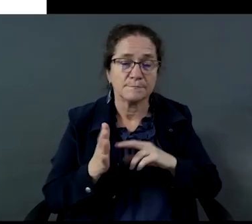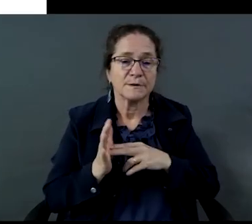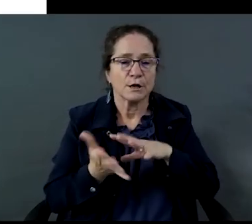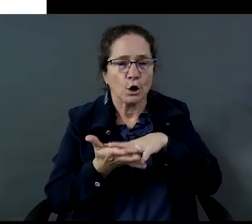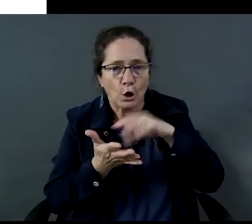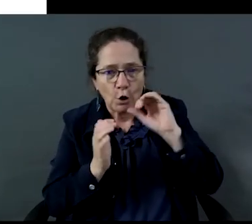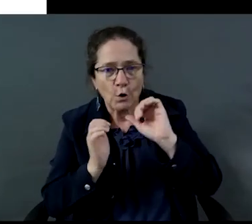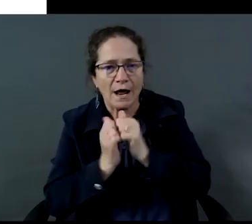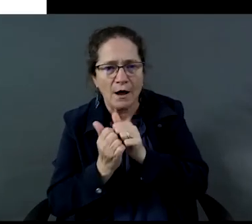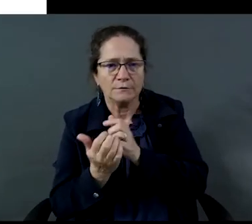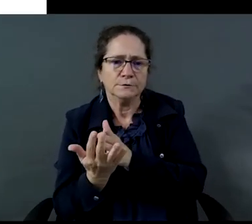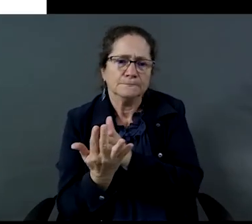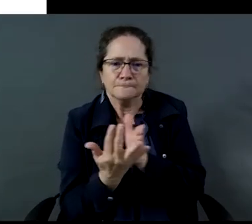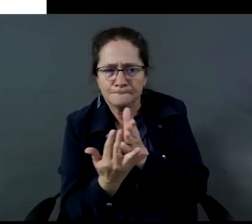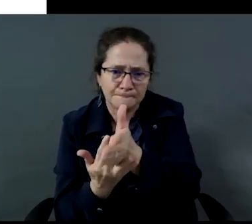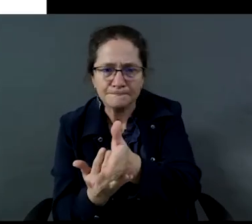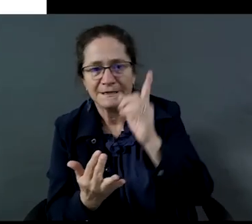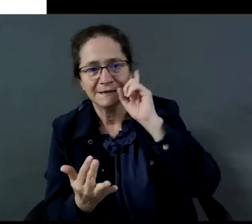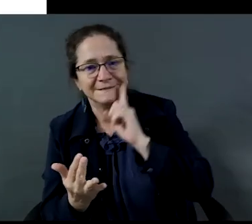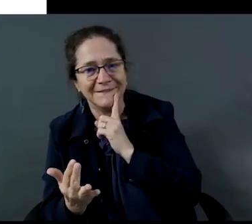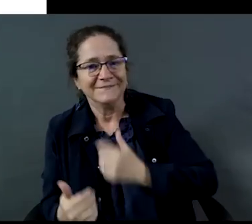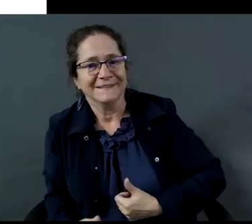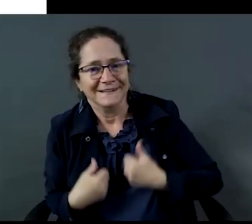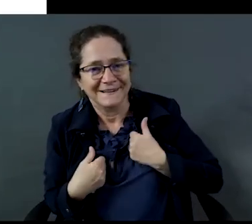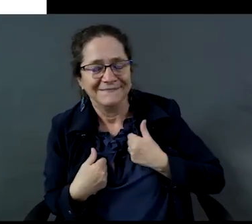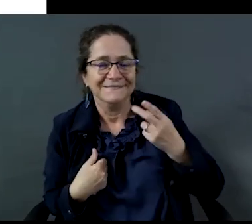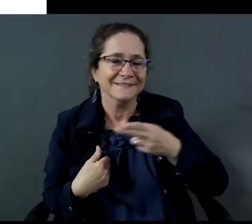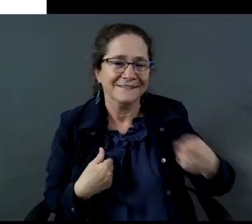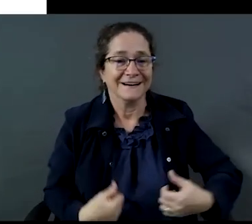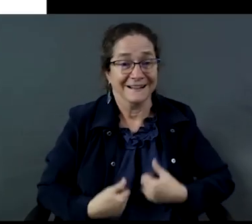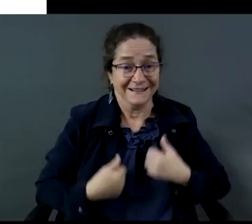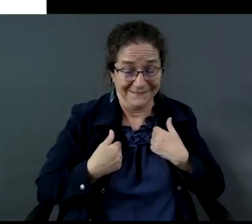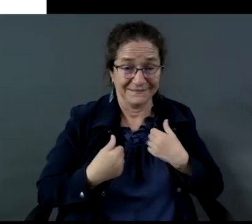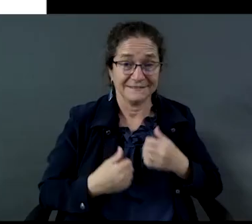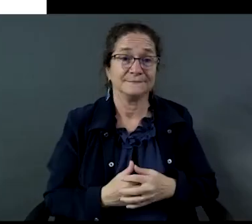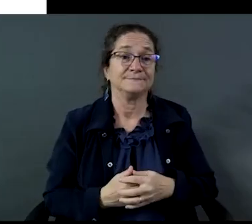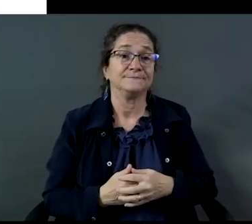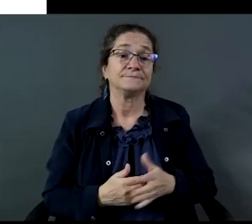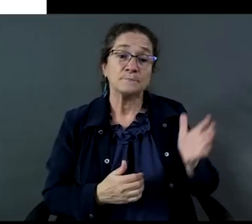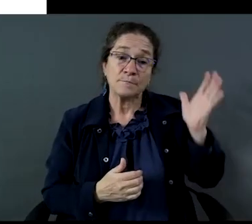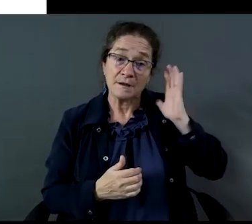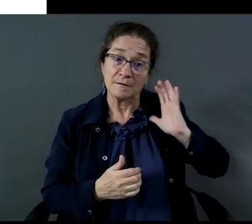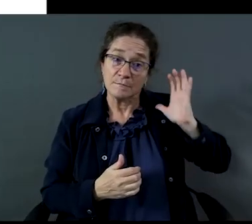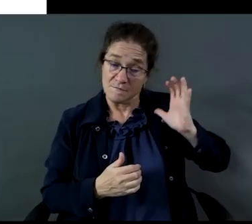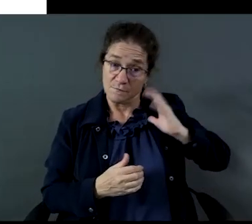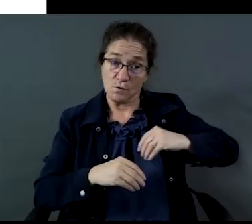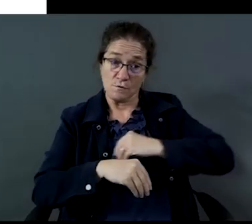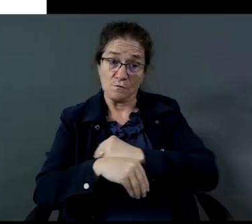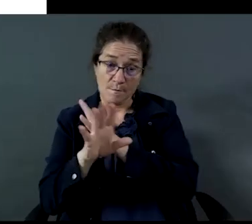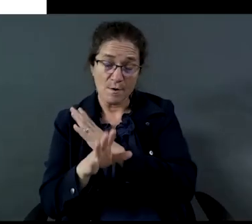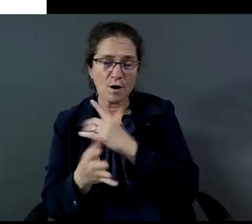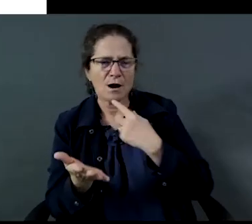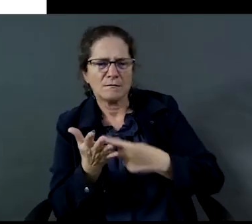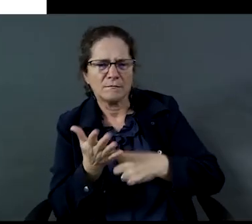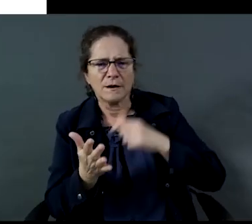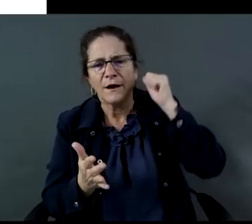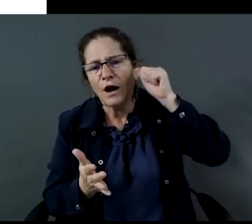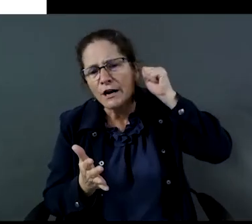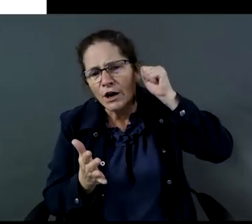your deafness or hard of hearing life. Before I focused on audiology in the last webinar, but we think